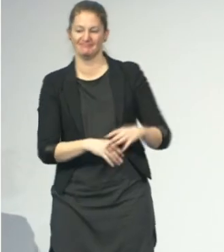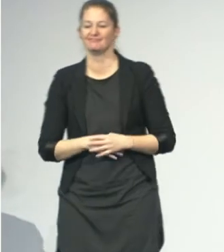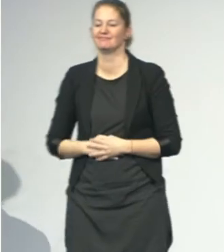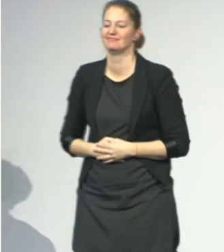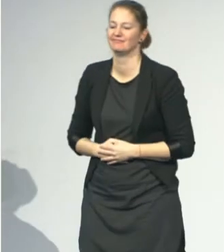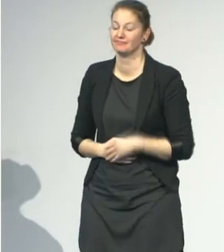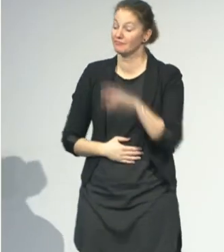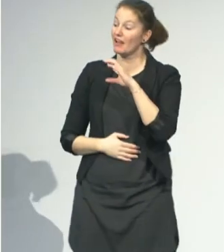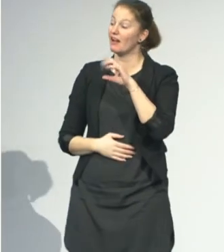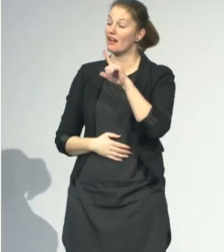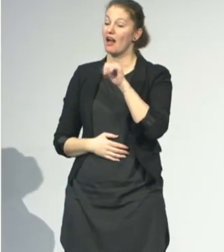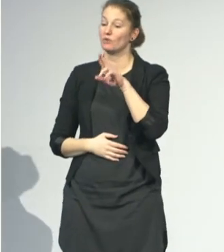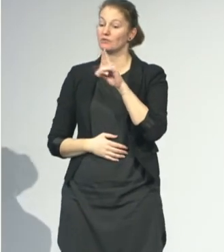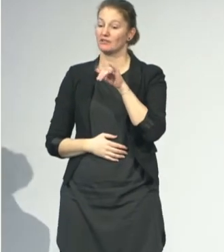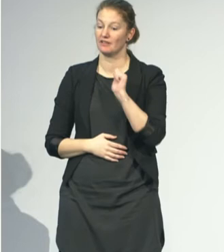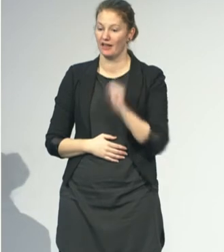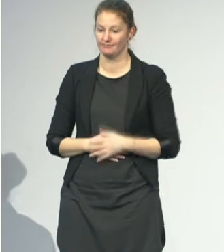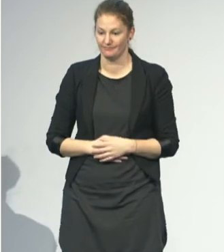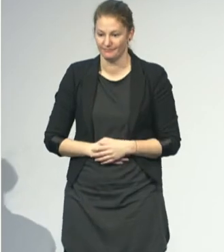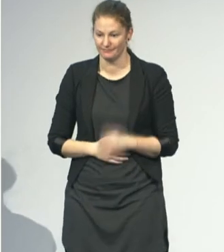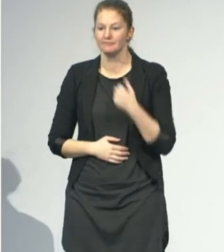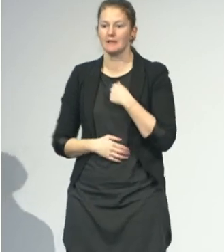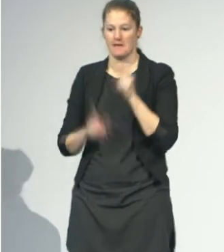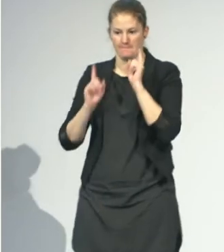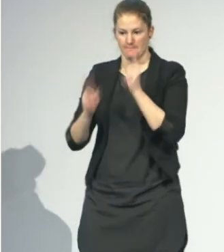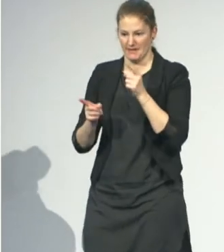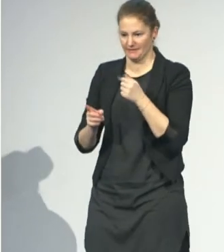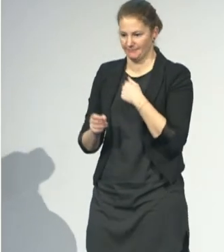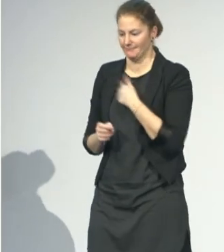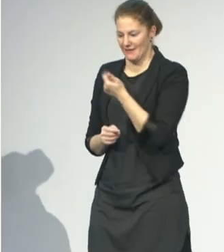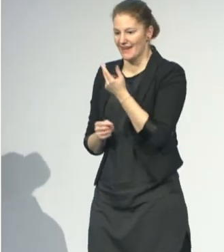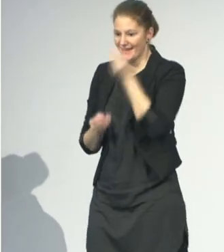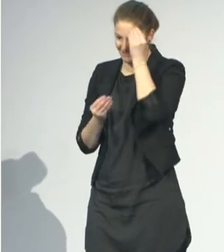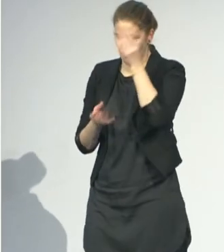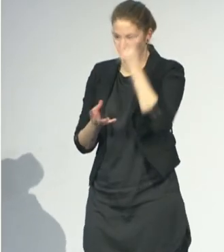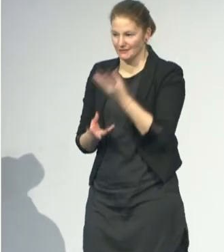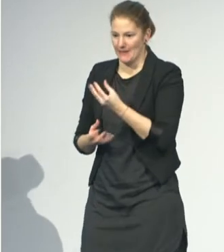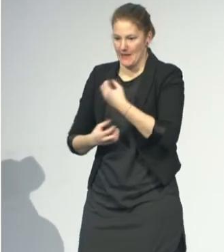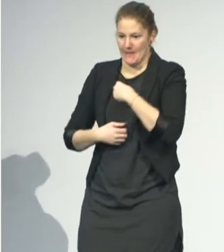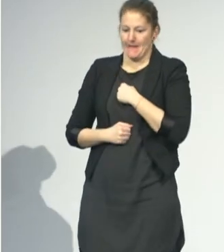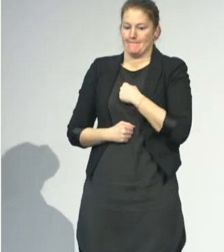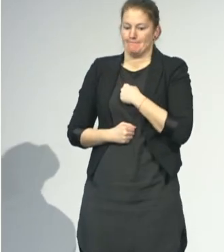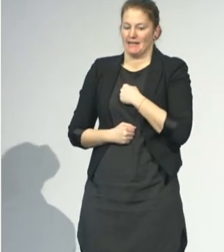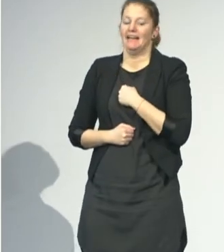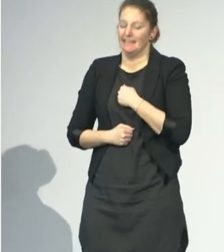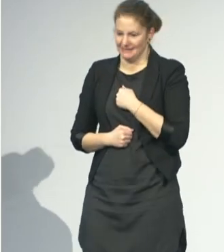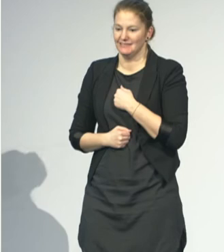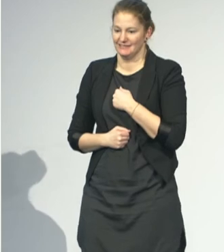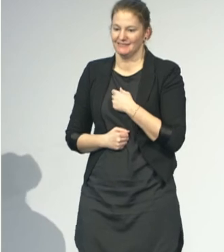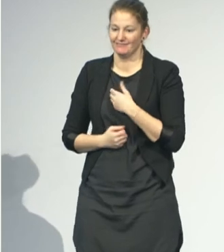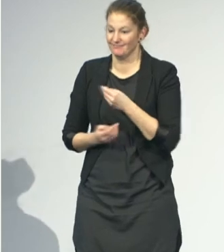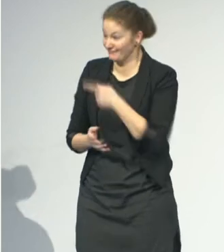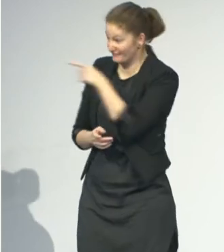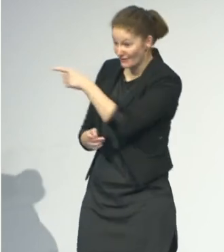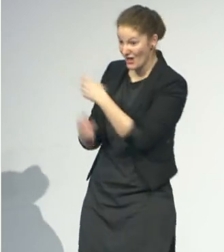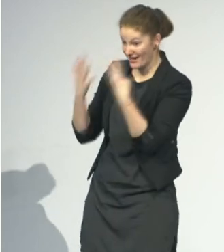but I have to tell because she has 9 awards. So I have to say that our